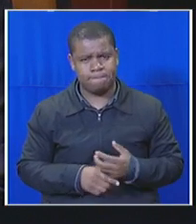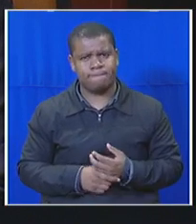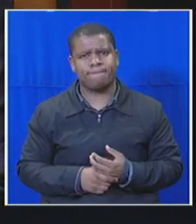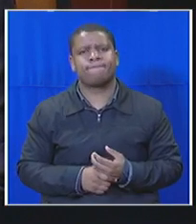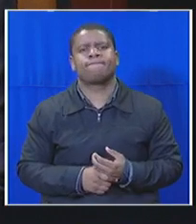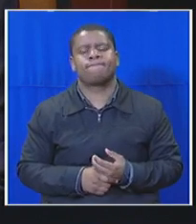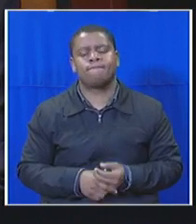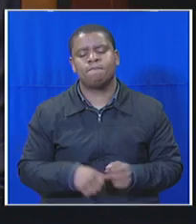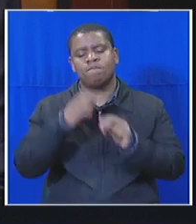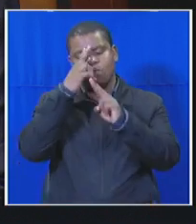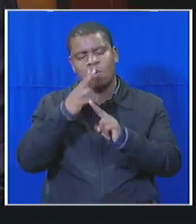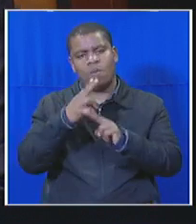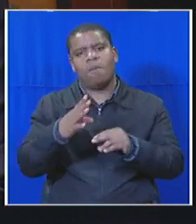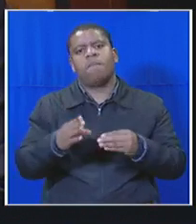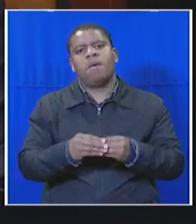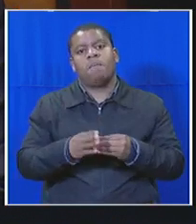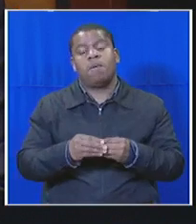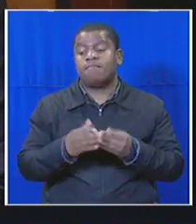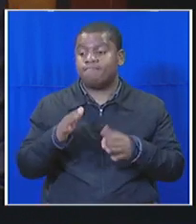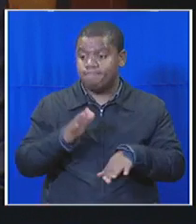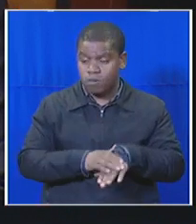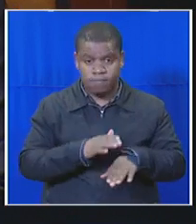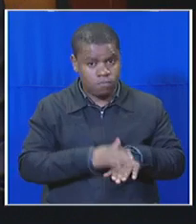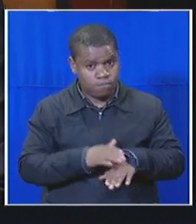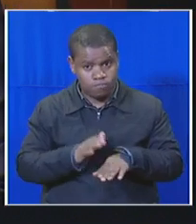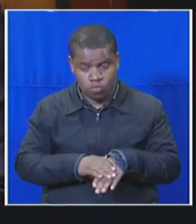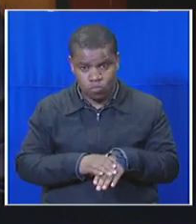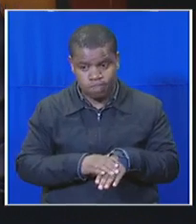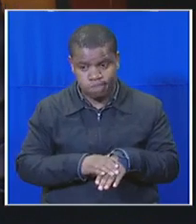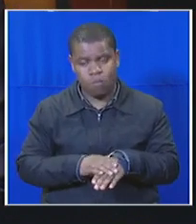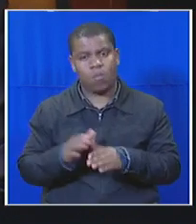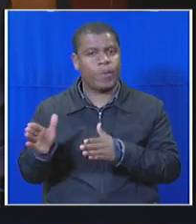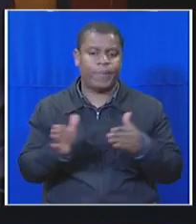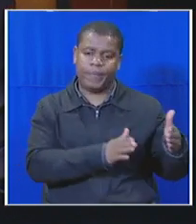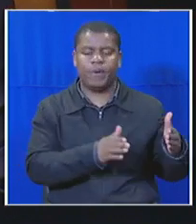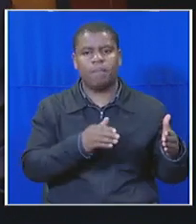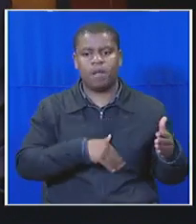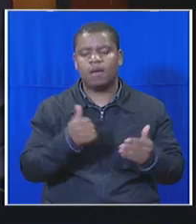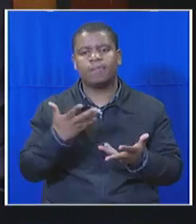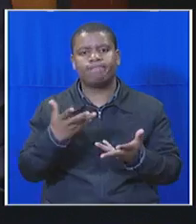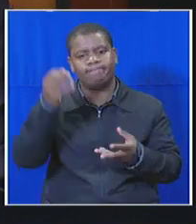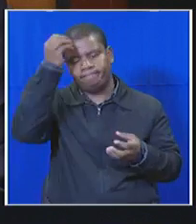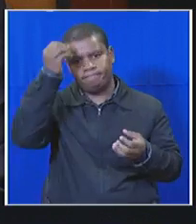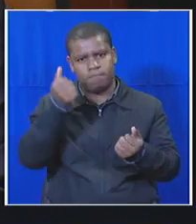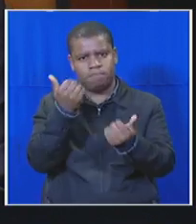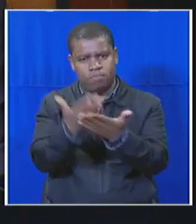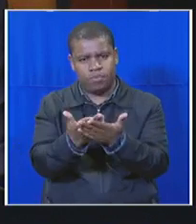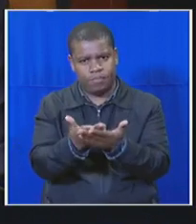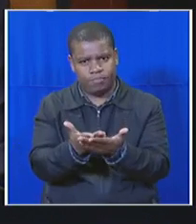Honourable Members, are there any motions without notice? Yes, Honourable Member.